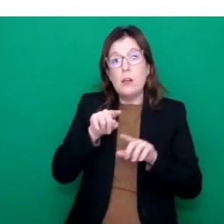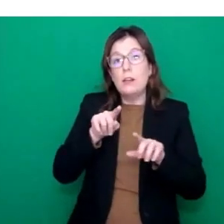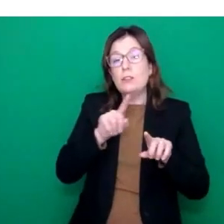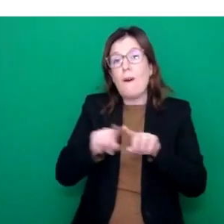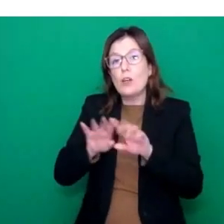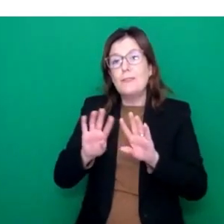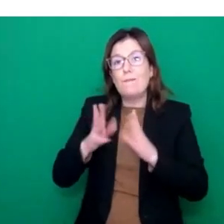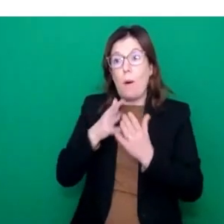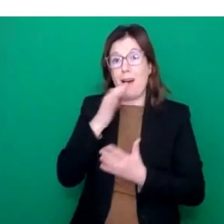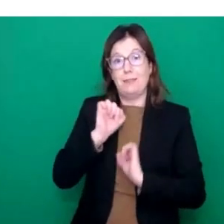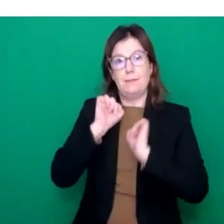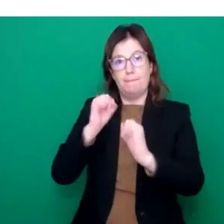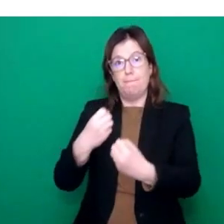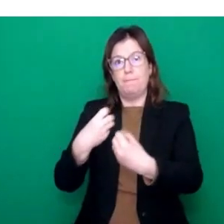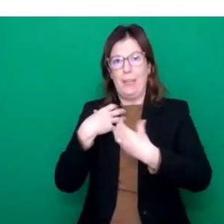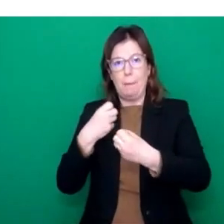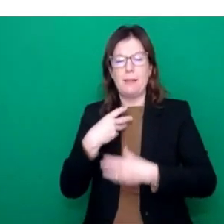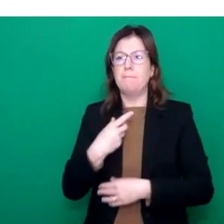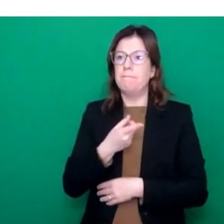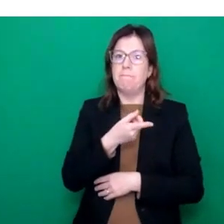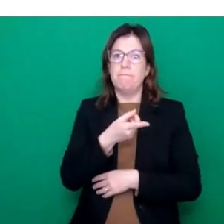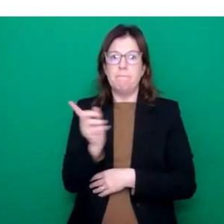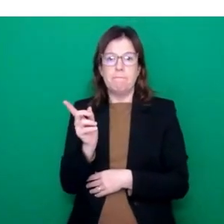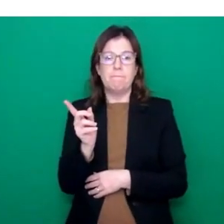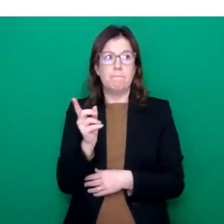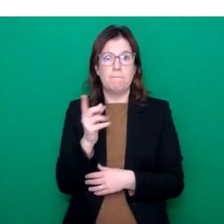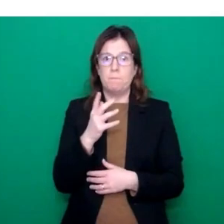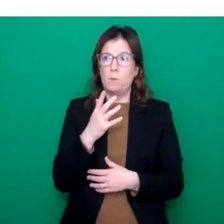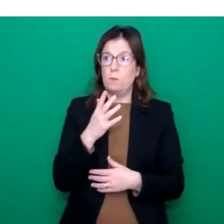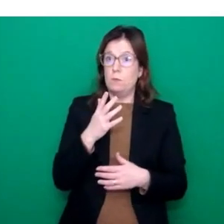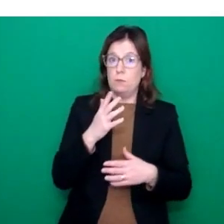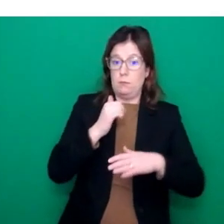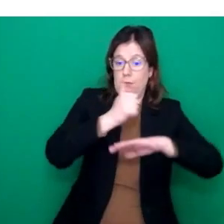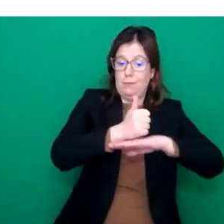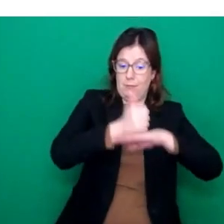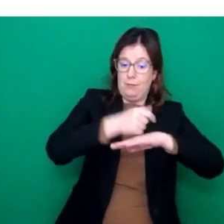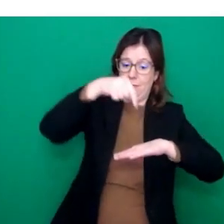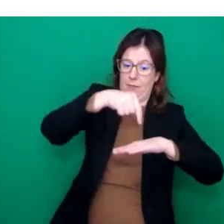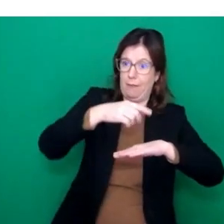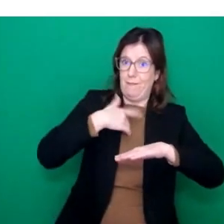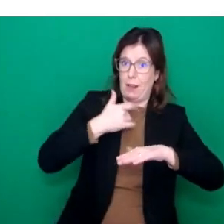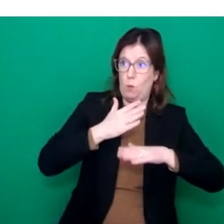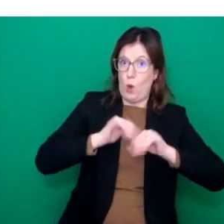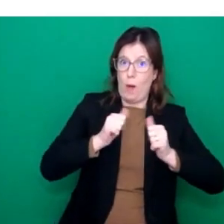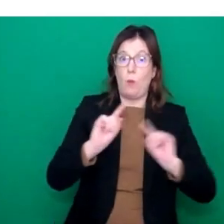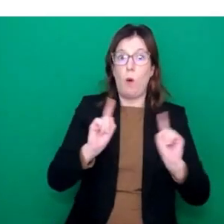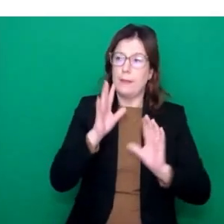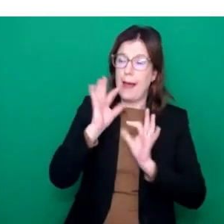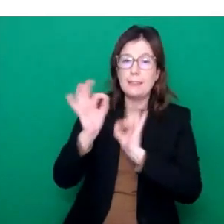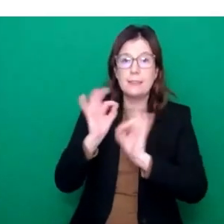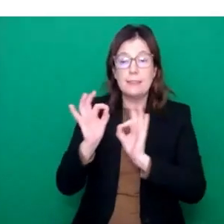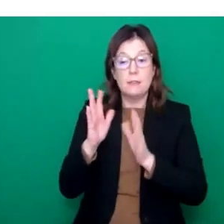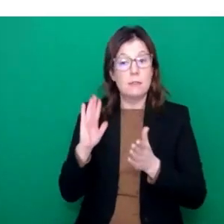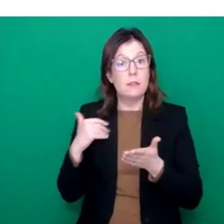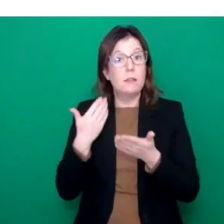forum about what's going to be most effective. And what we found so far is that it